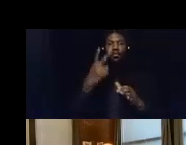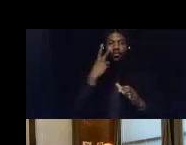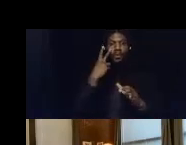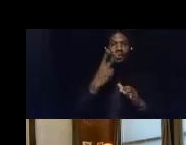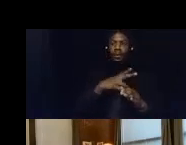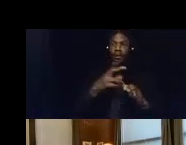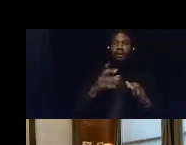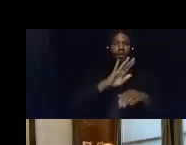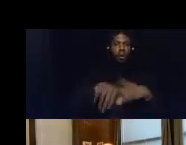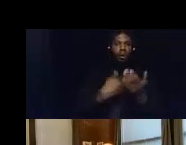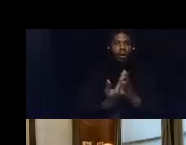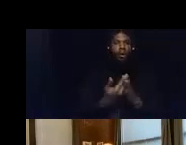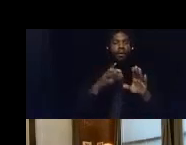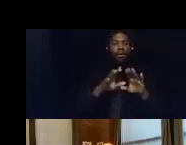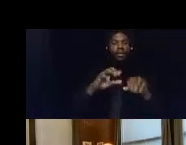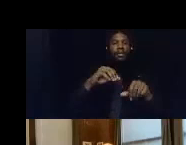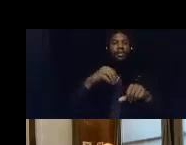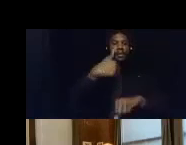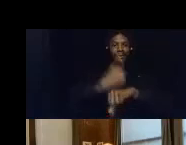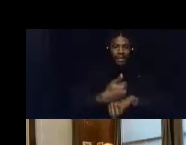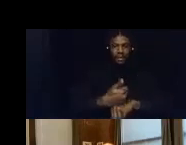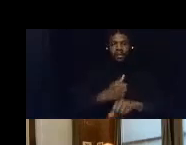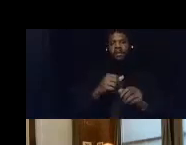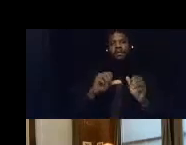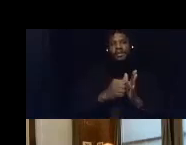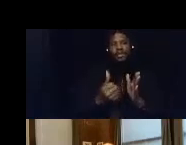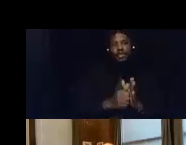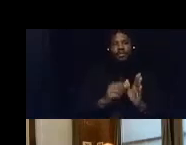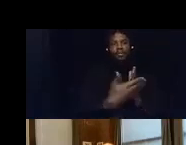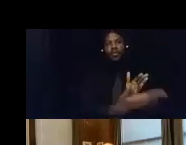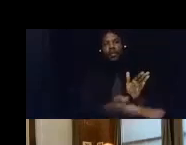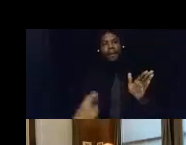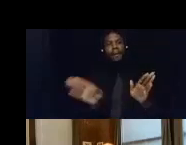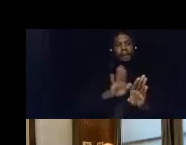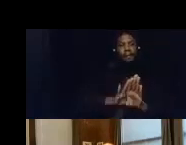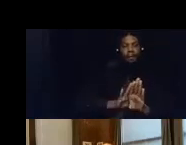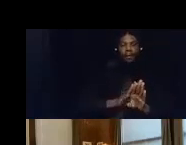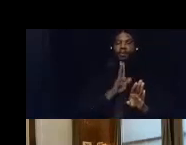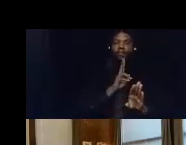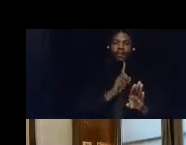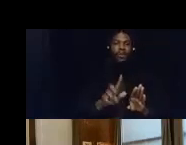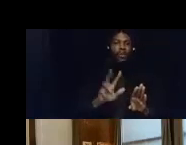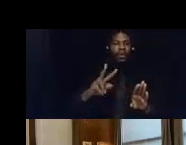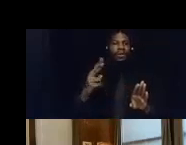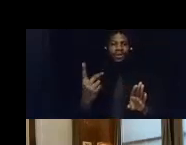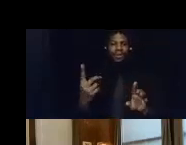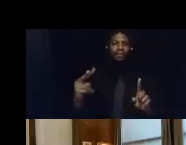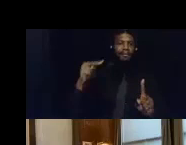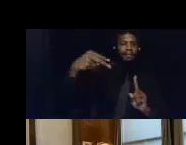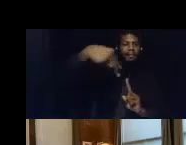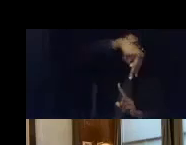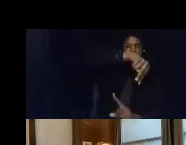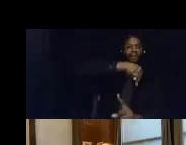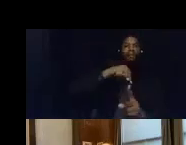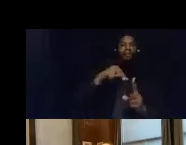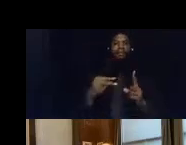on the sculptures is a kind of capture of the digital space in a physical, three-dimensional collage. As you walk through